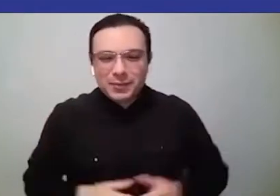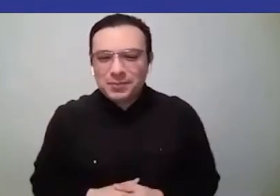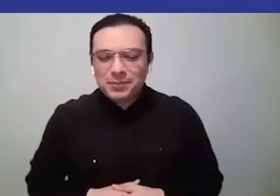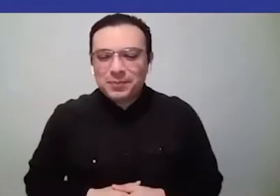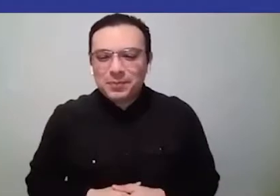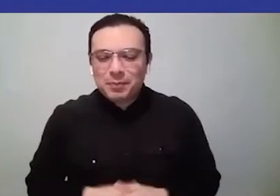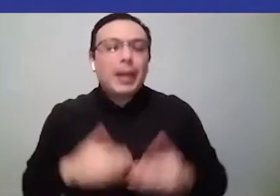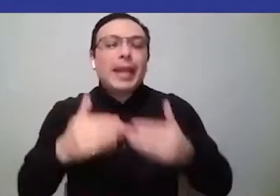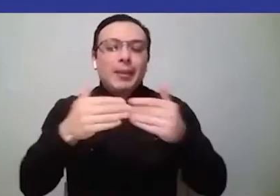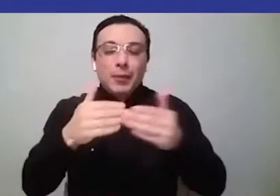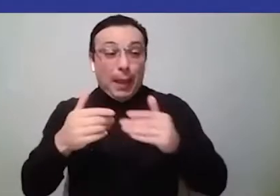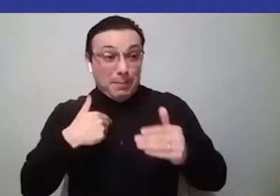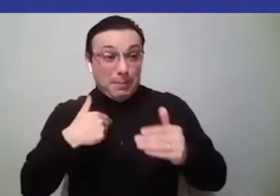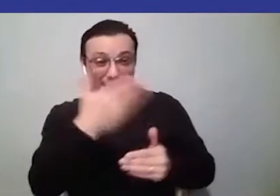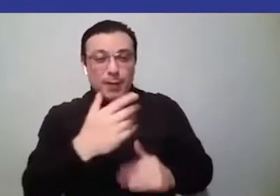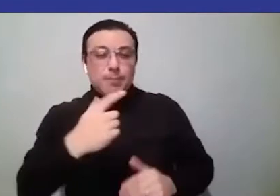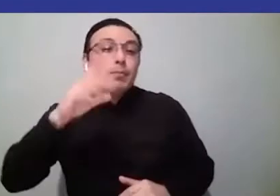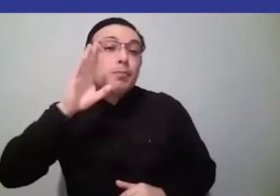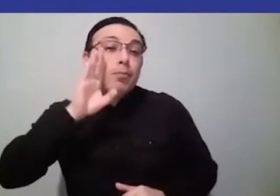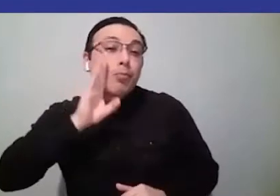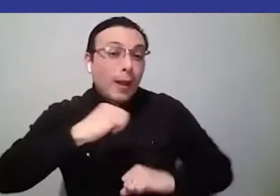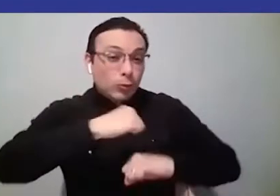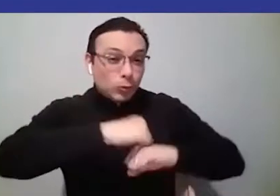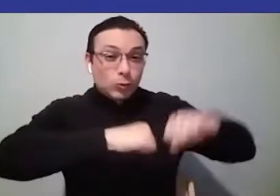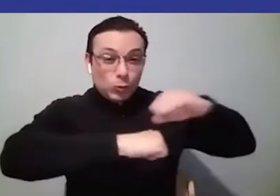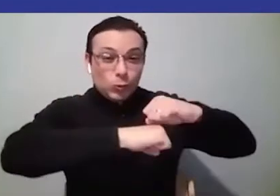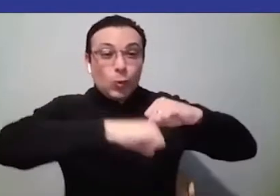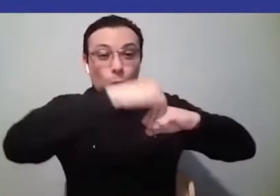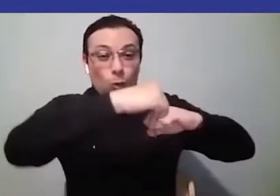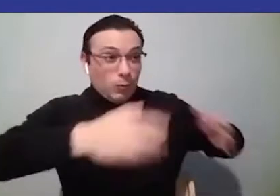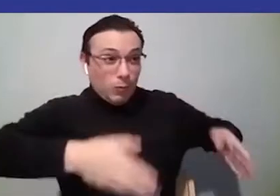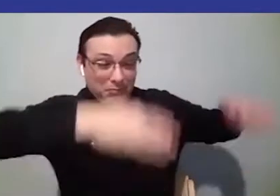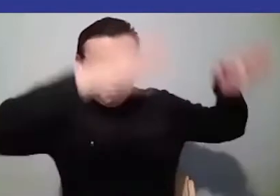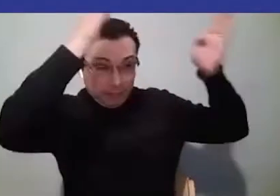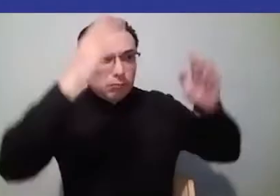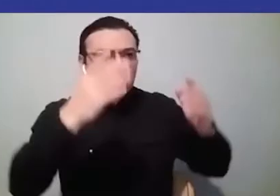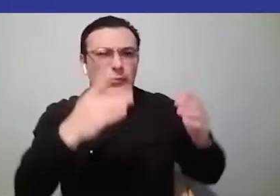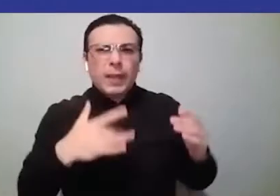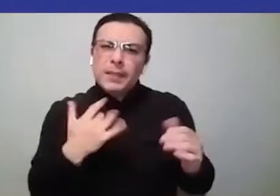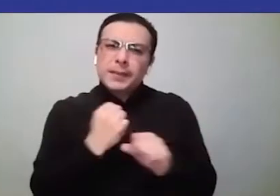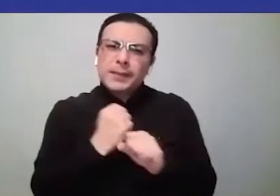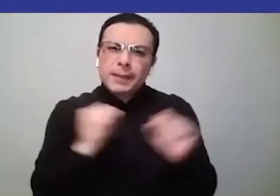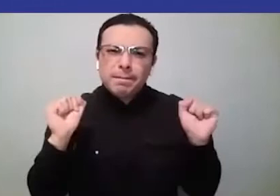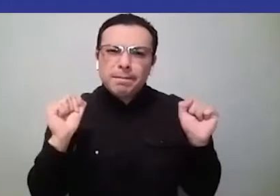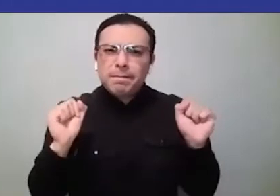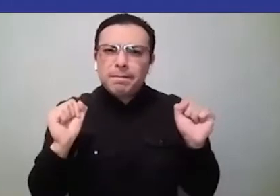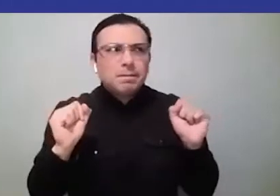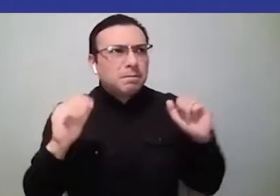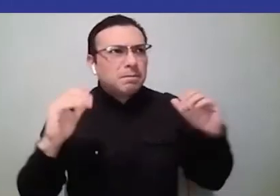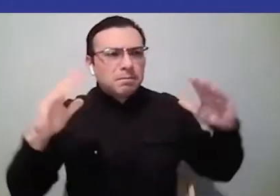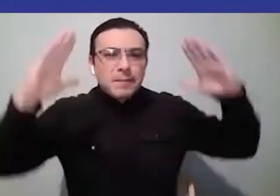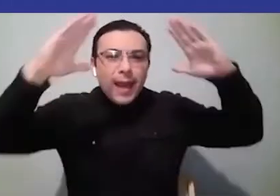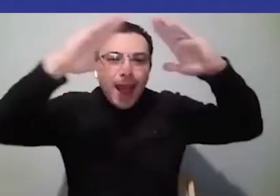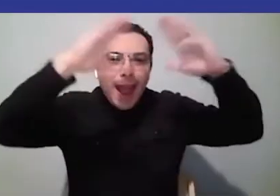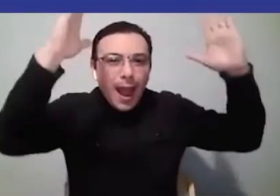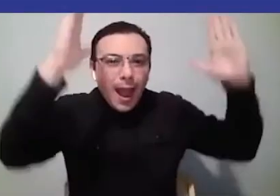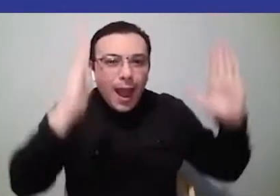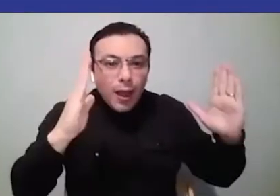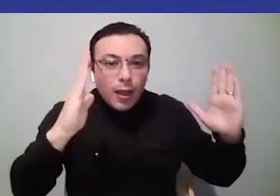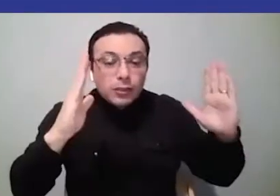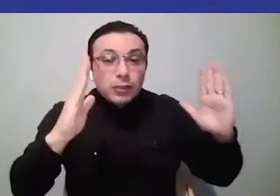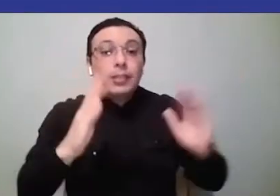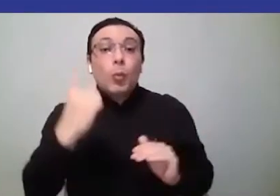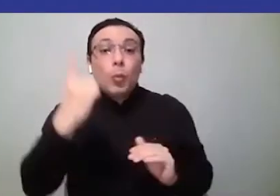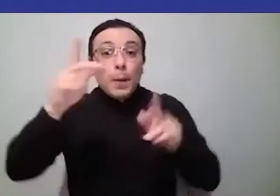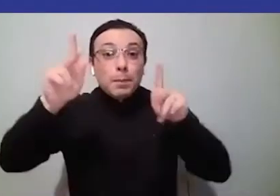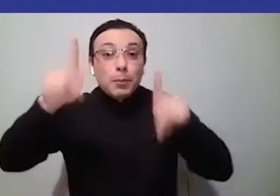It's a house. And we actually have a caretaker who lives on site in an upstairs apartment. So it always feels very cozy and like it's part